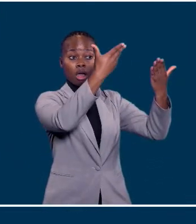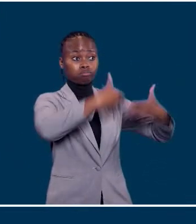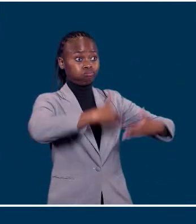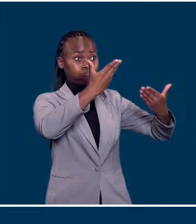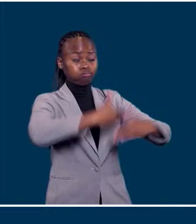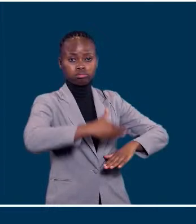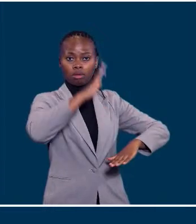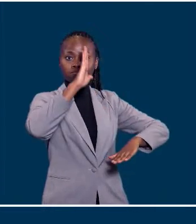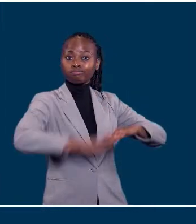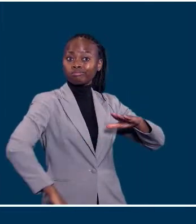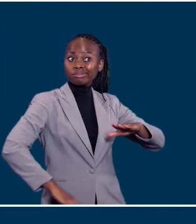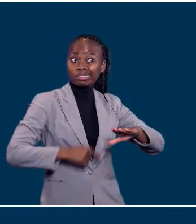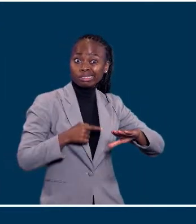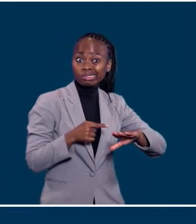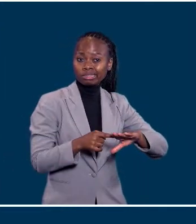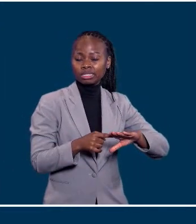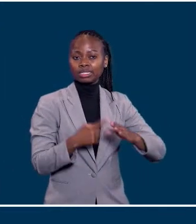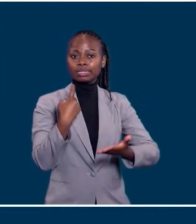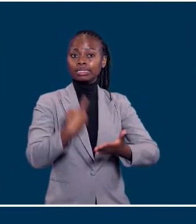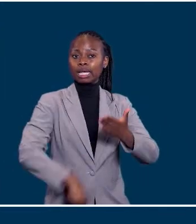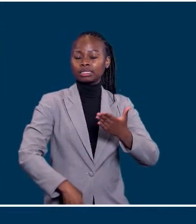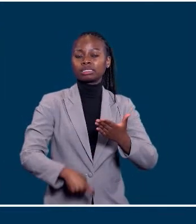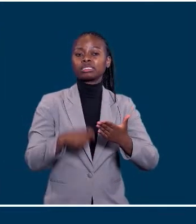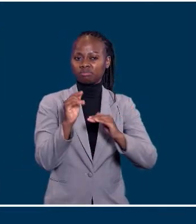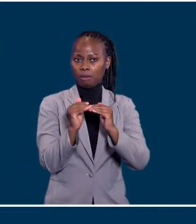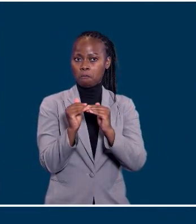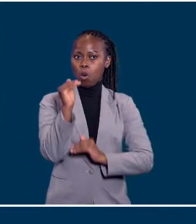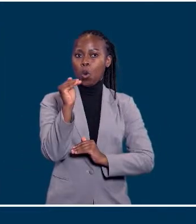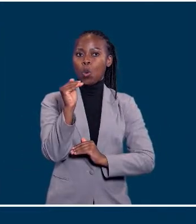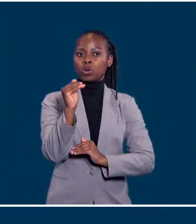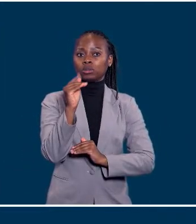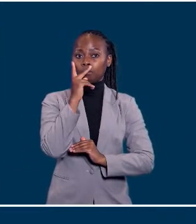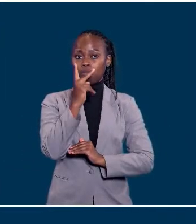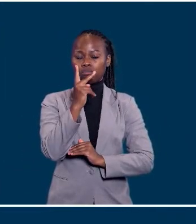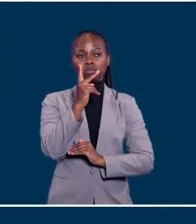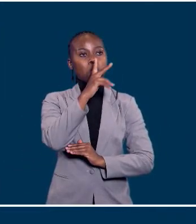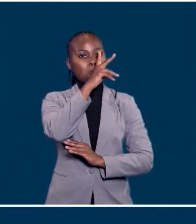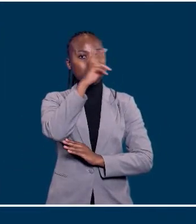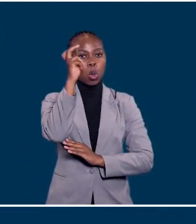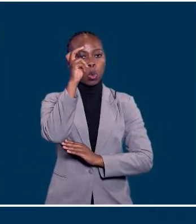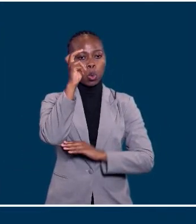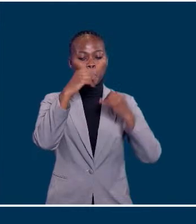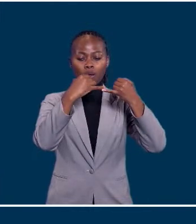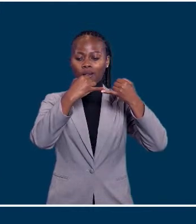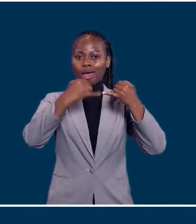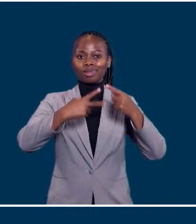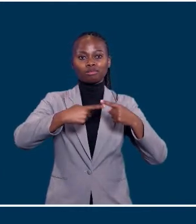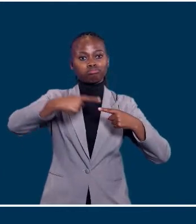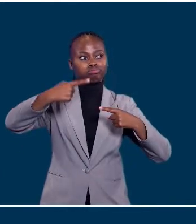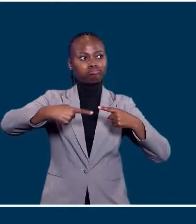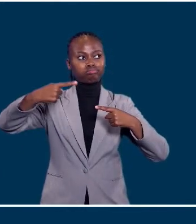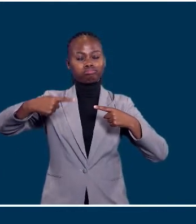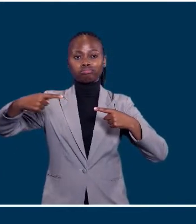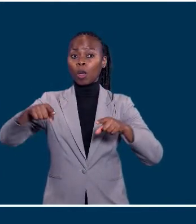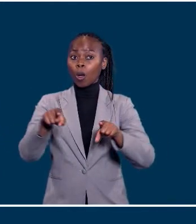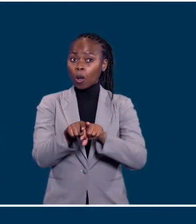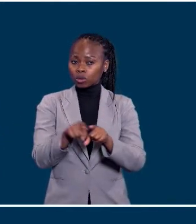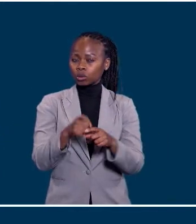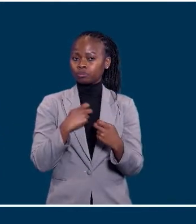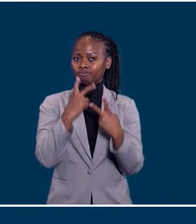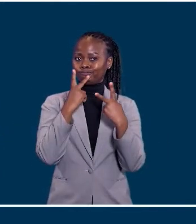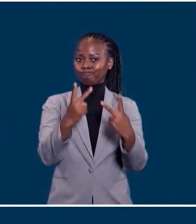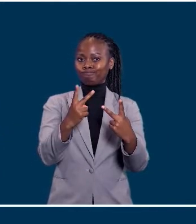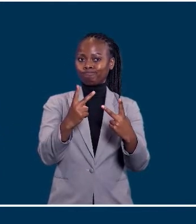inflation from that because it's across the board worldwide. And then we looked at what would happen to inflation